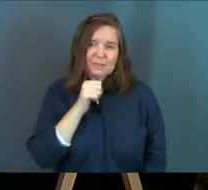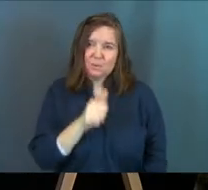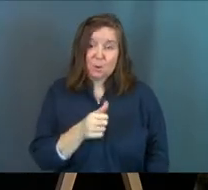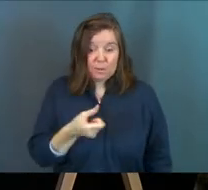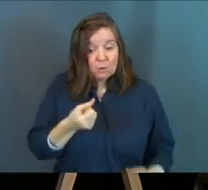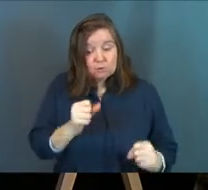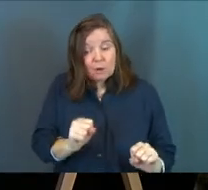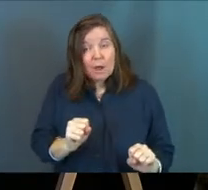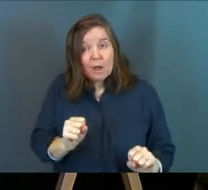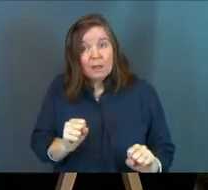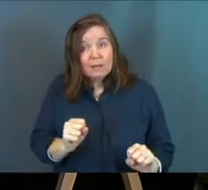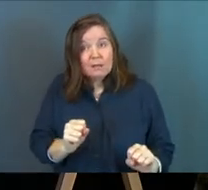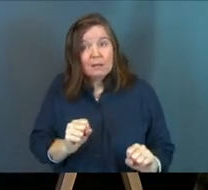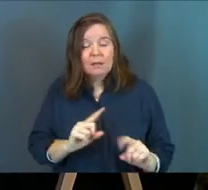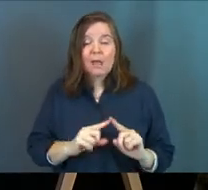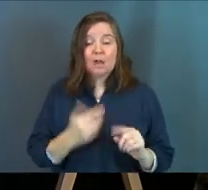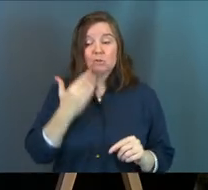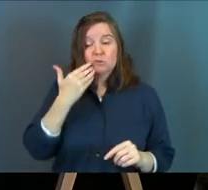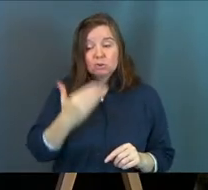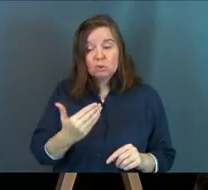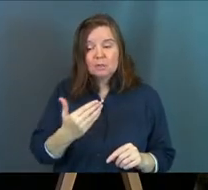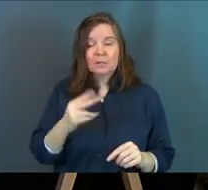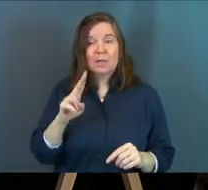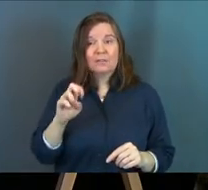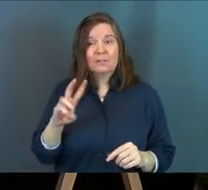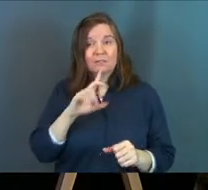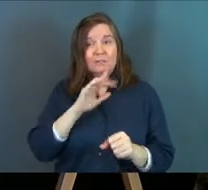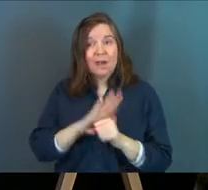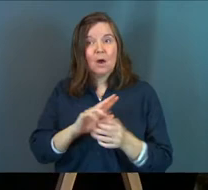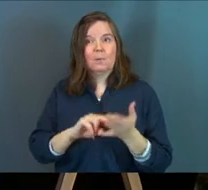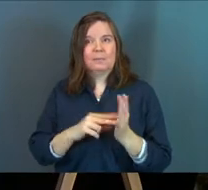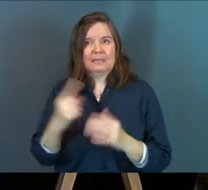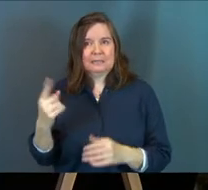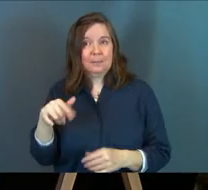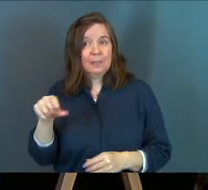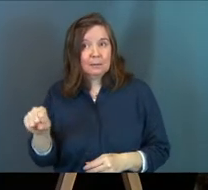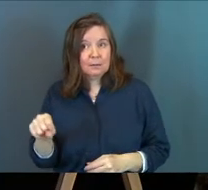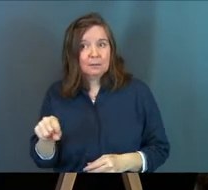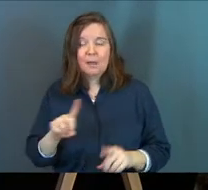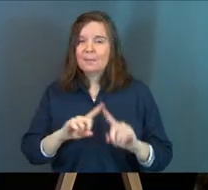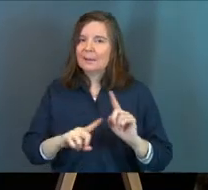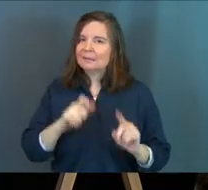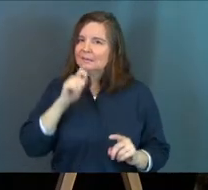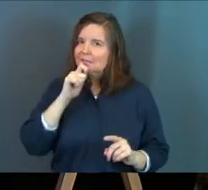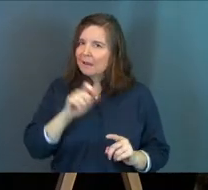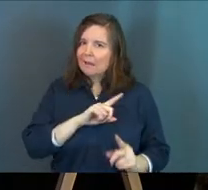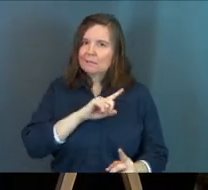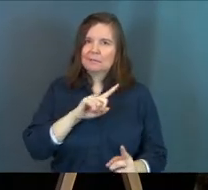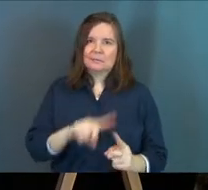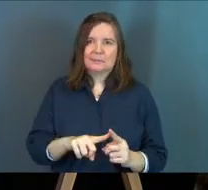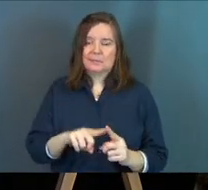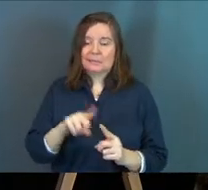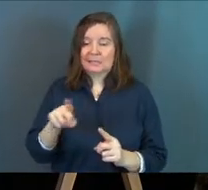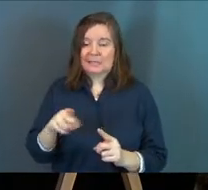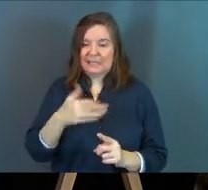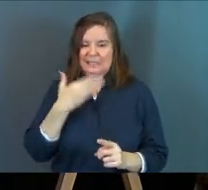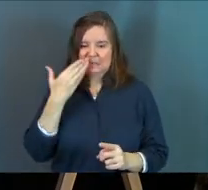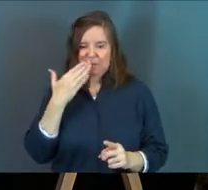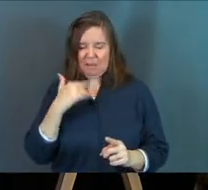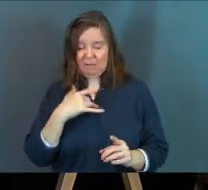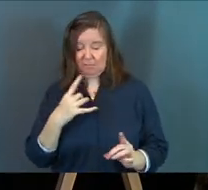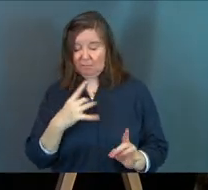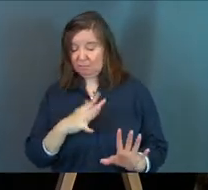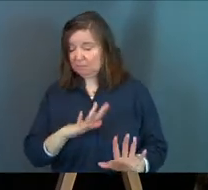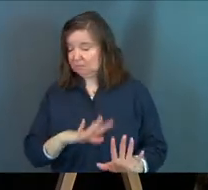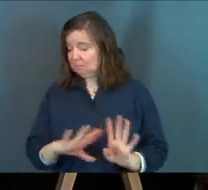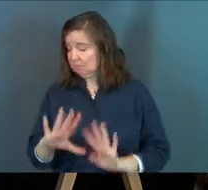They're trying to. And it's good. And the vow means something. But it's not until he smells that